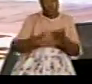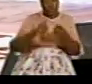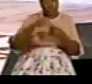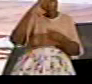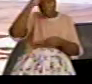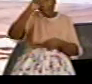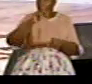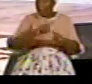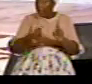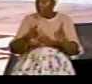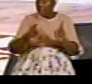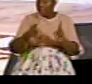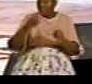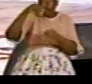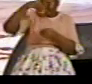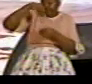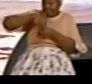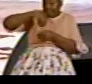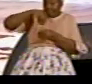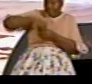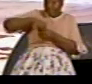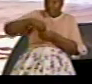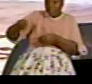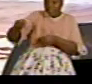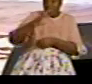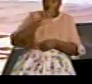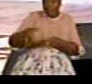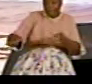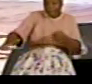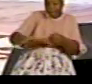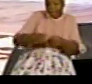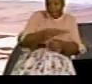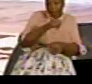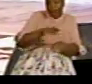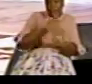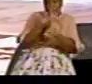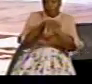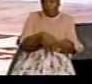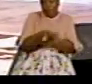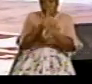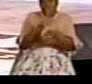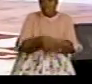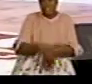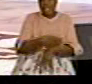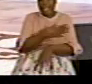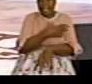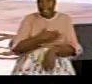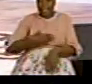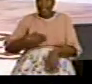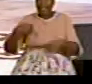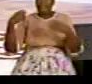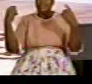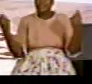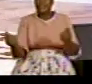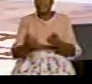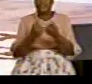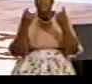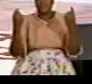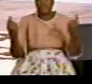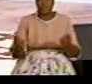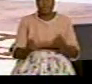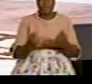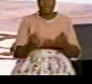but within ye are full of hypocrisy and